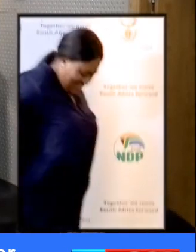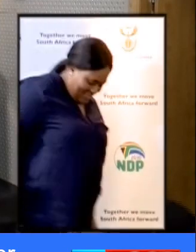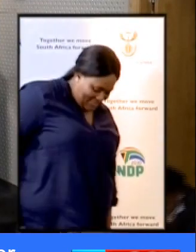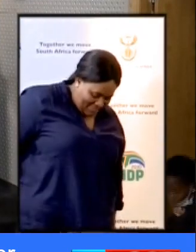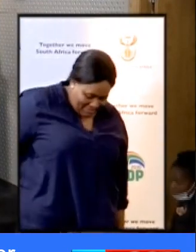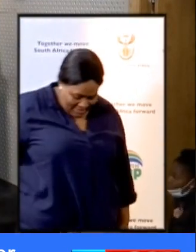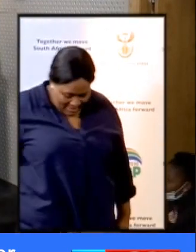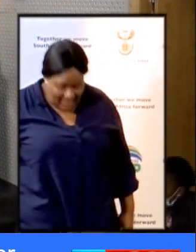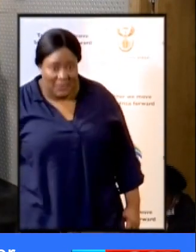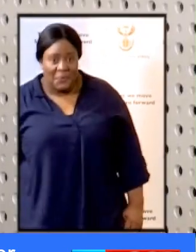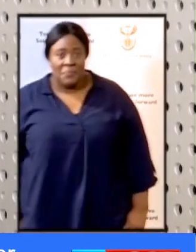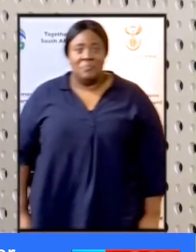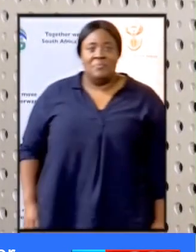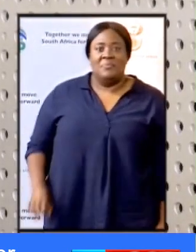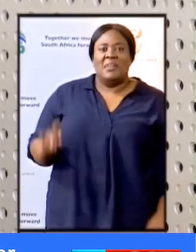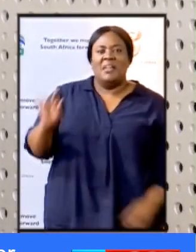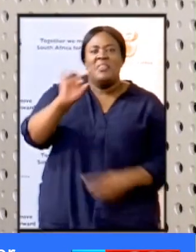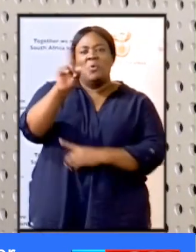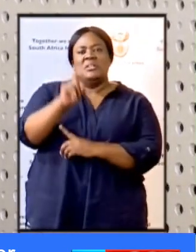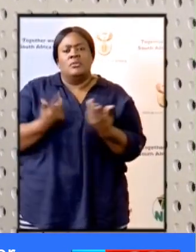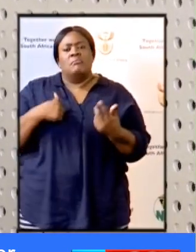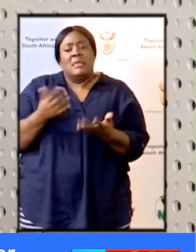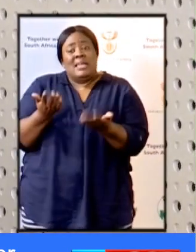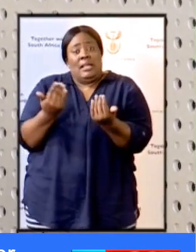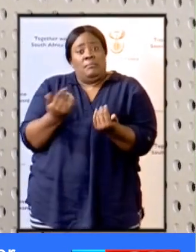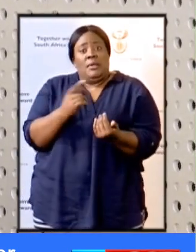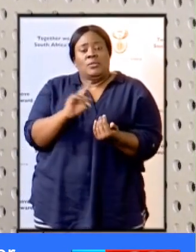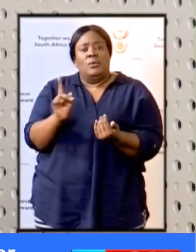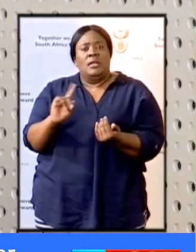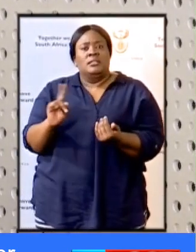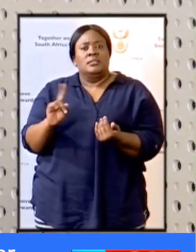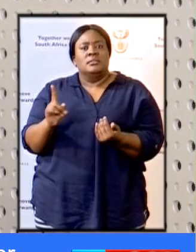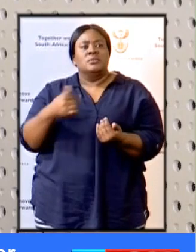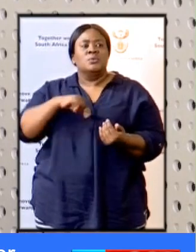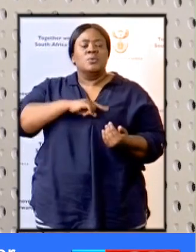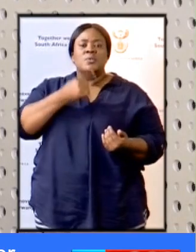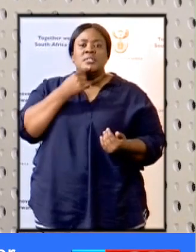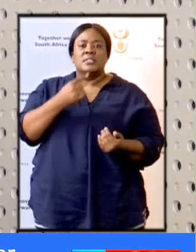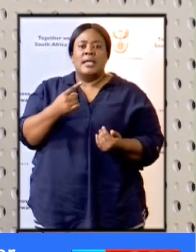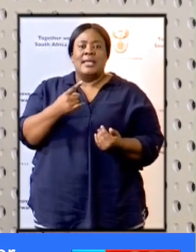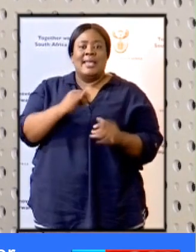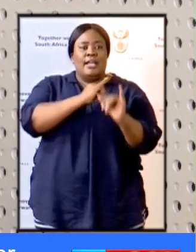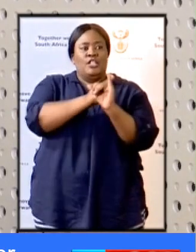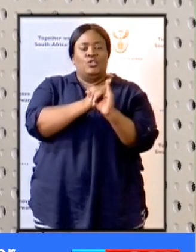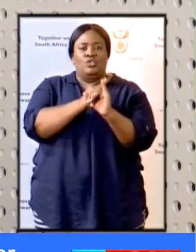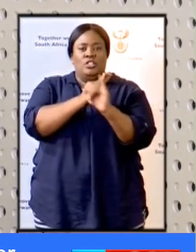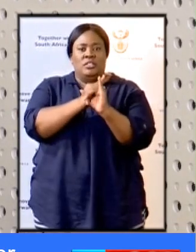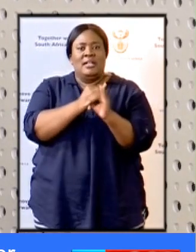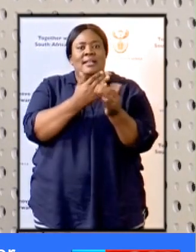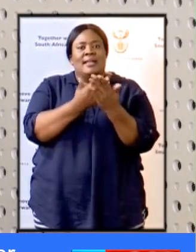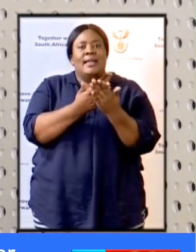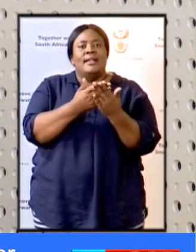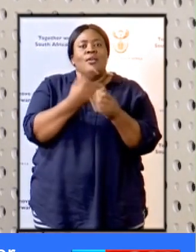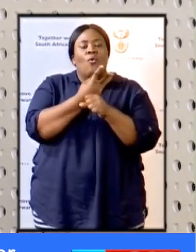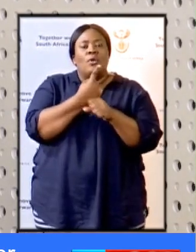No, there was a question about, so what I expect is that, because we say an institution can only operate